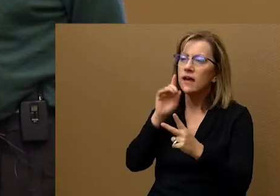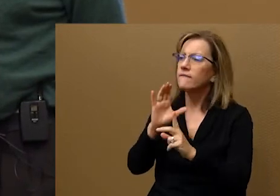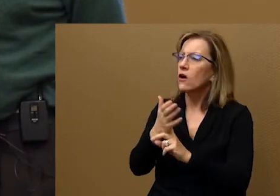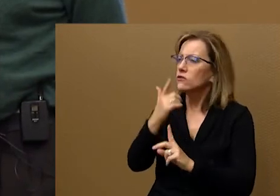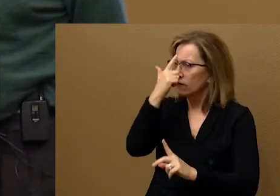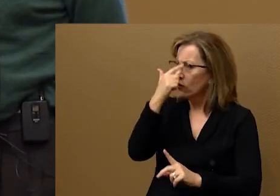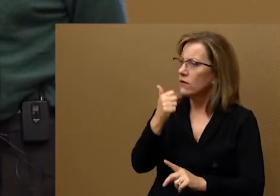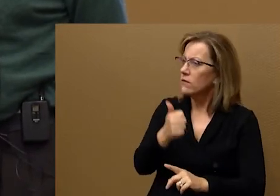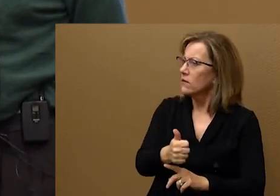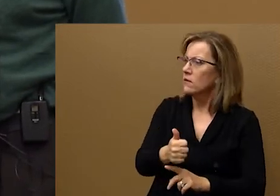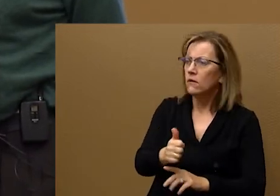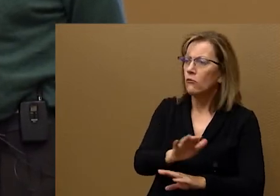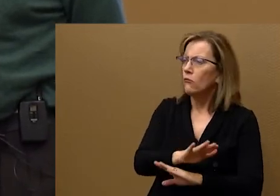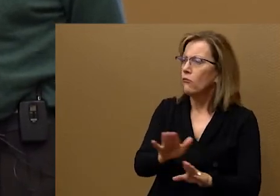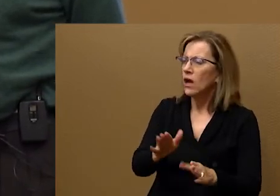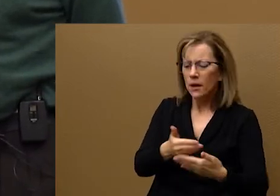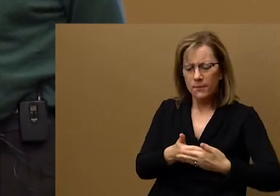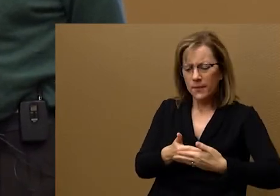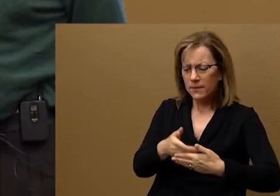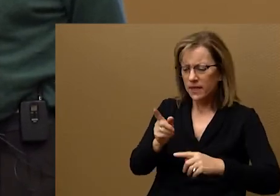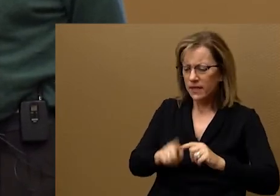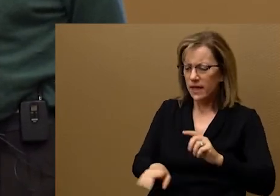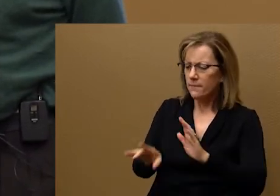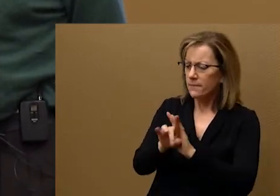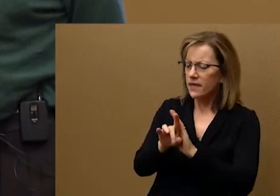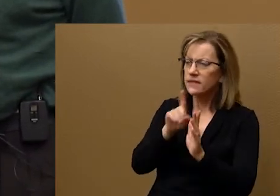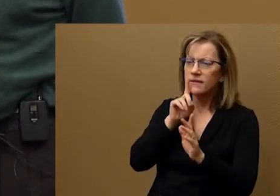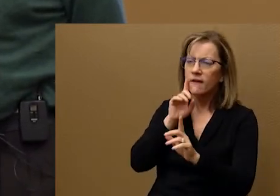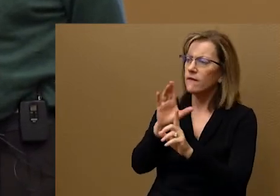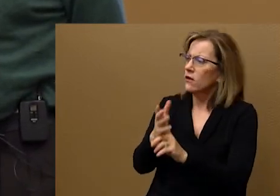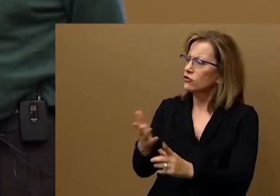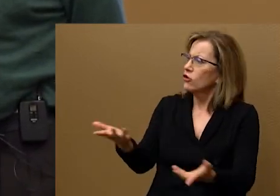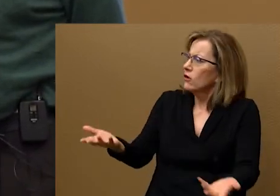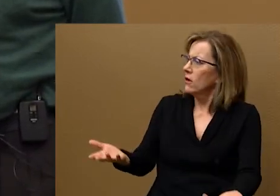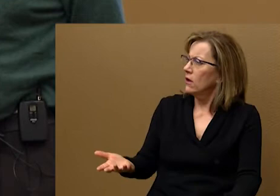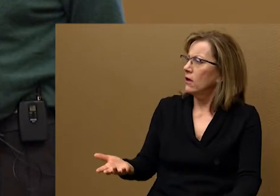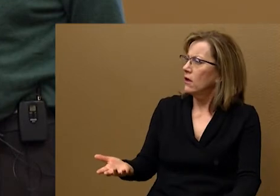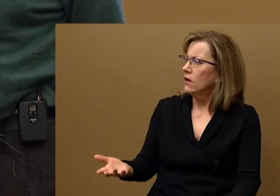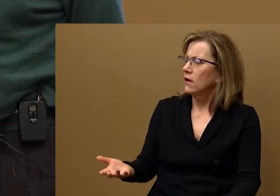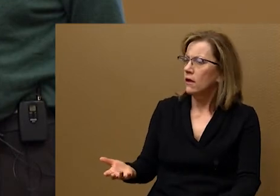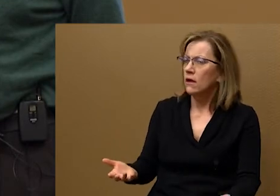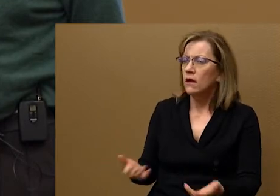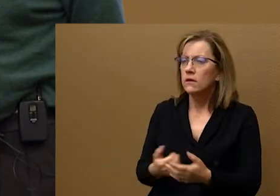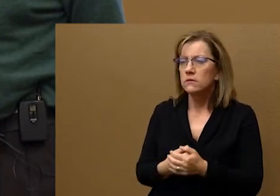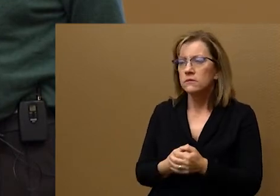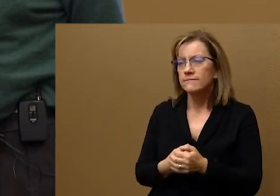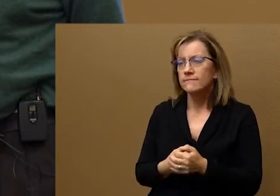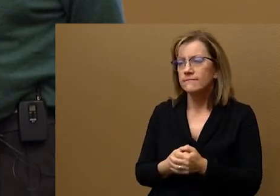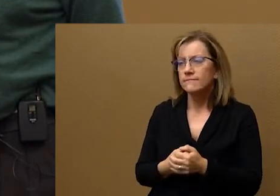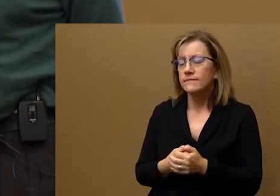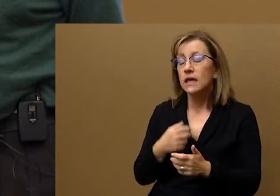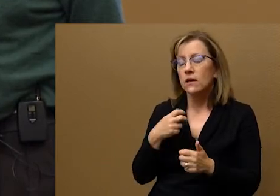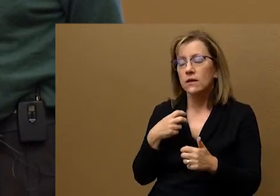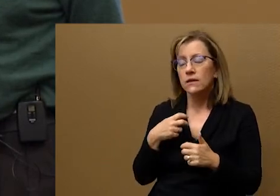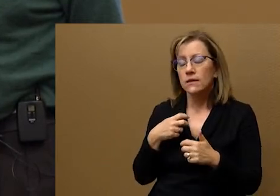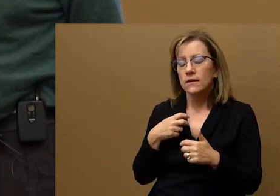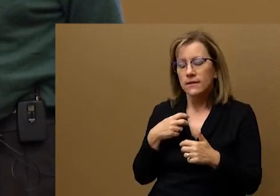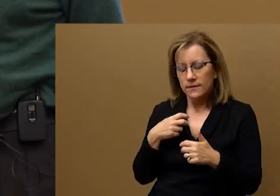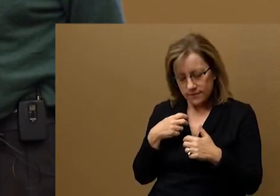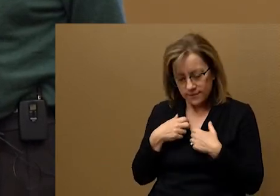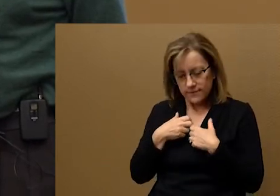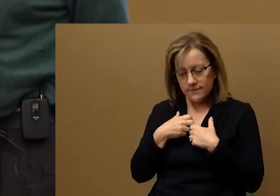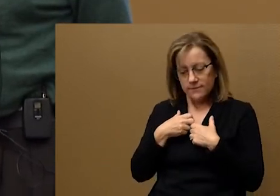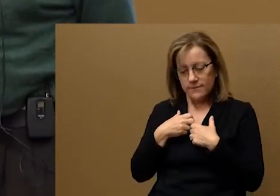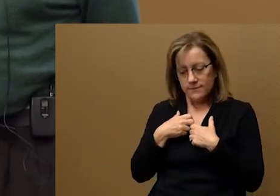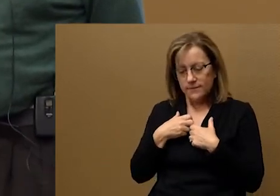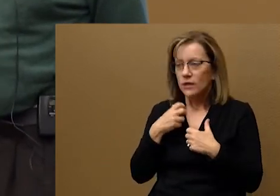choose deaf culture. As babies can't choose deaf culture, was what she said. And it was